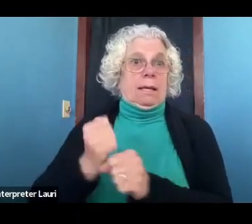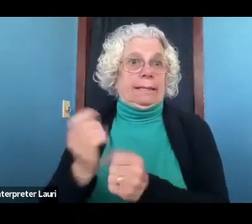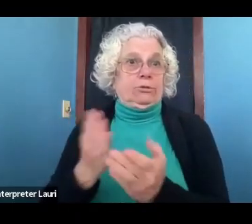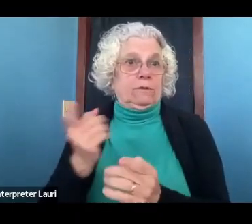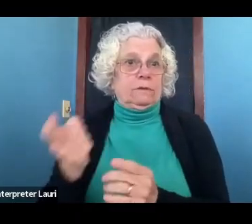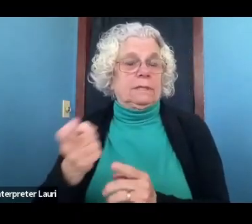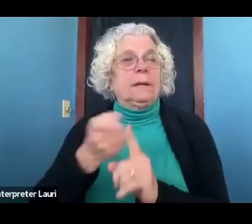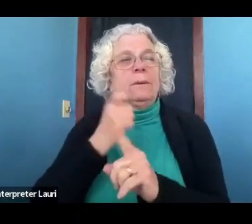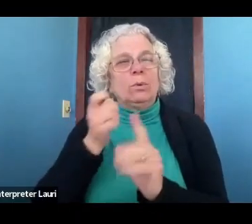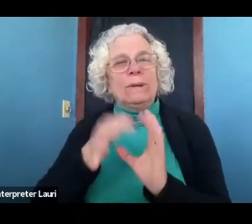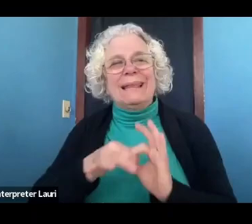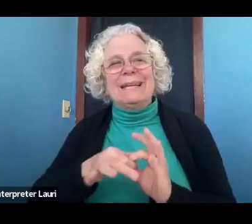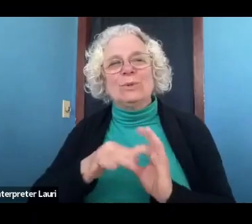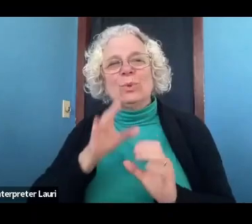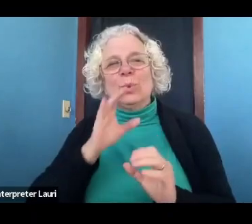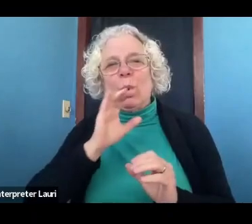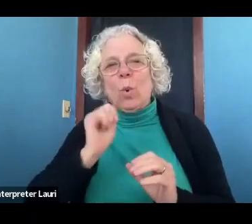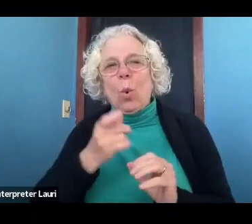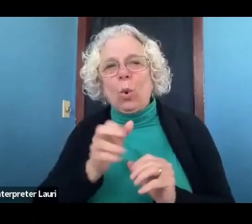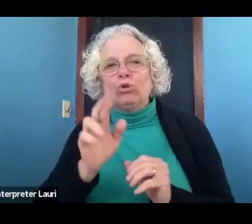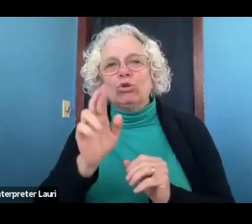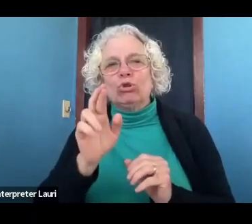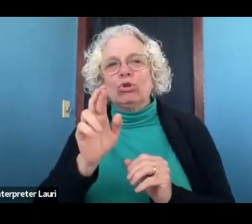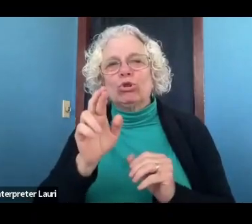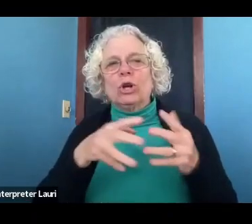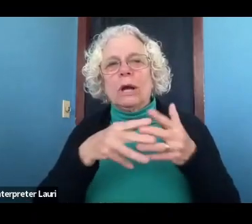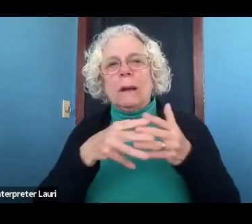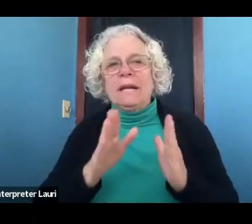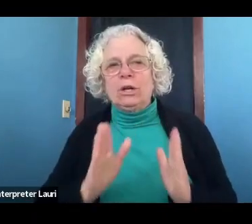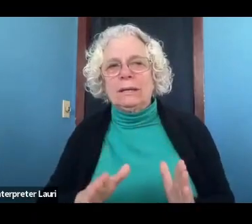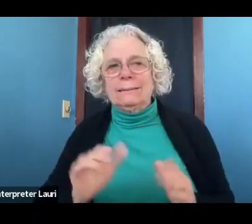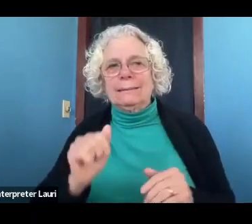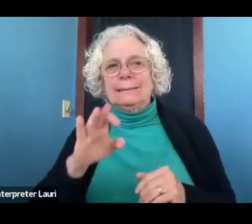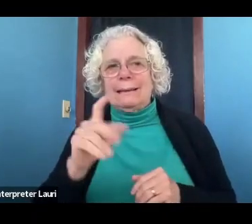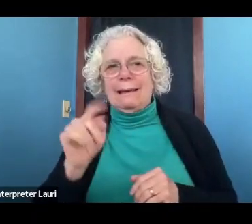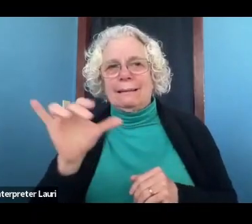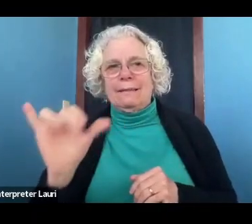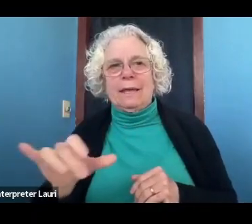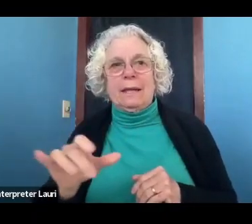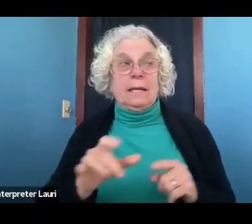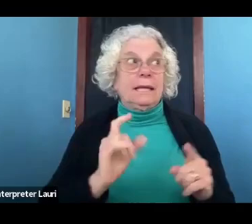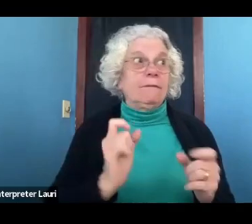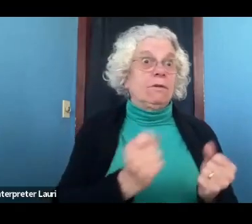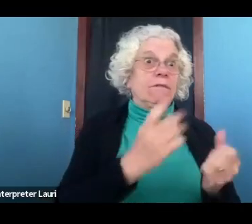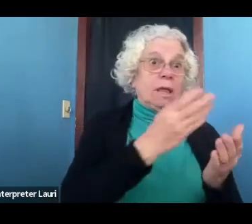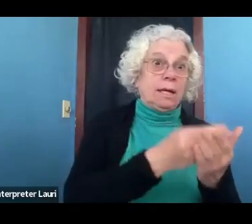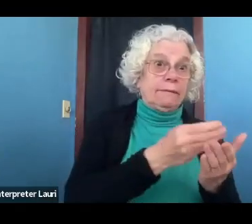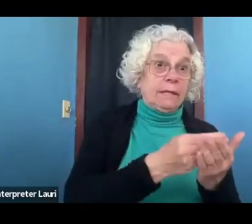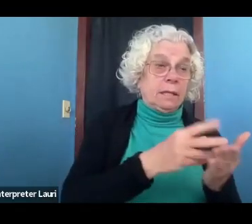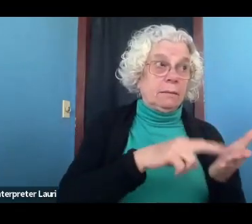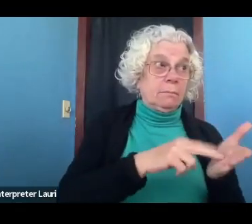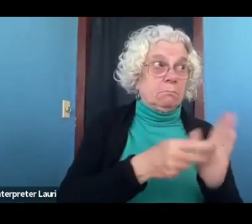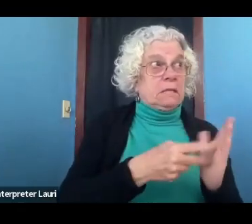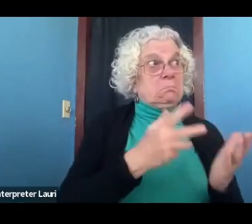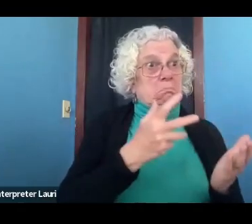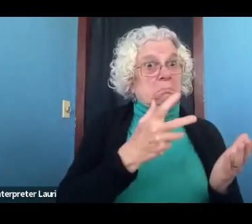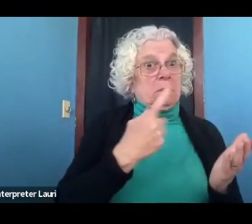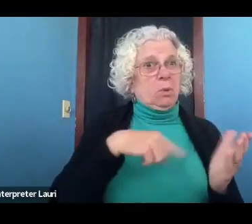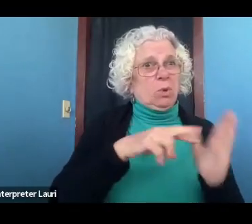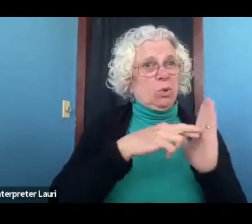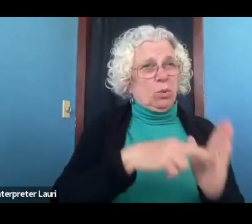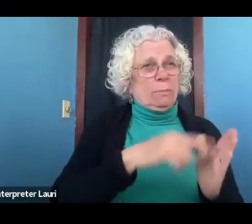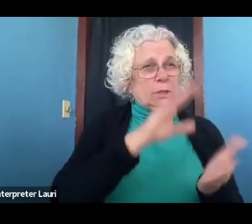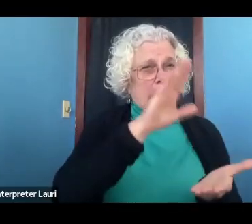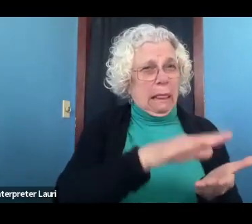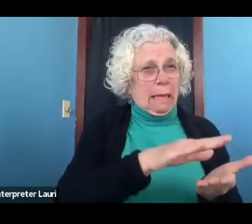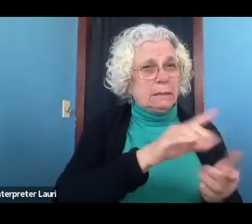Americans Act. So if you have a lot of income, of course, we would probably not do as much representation, but